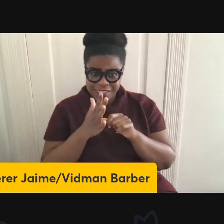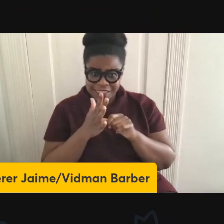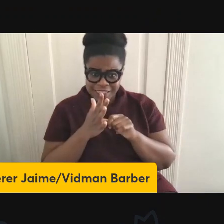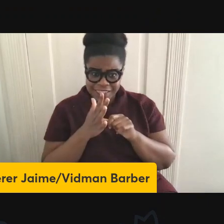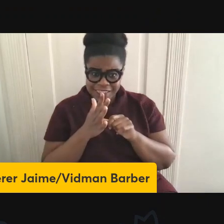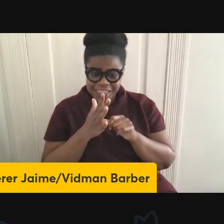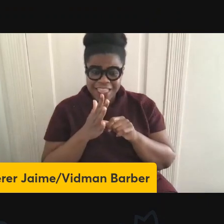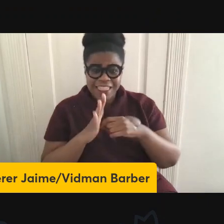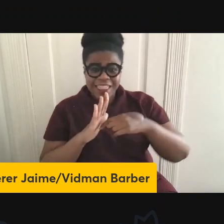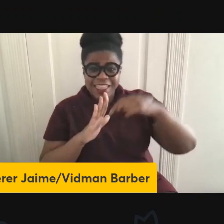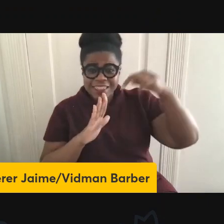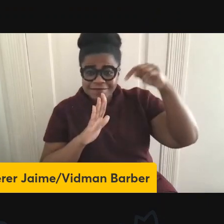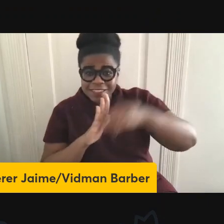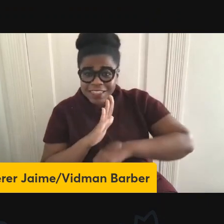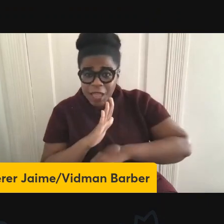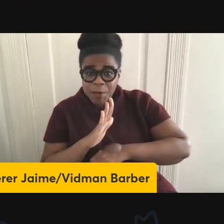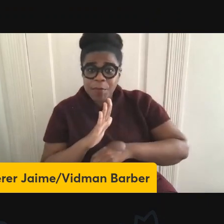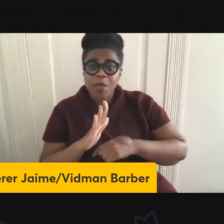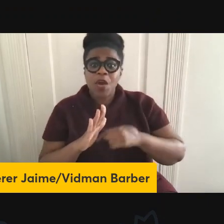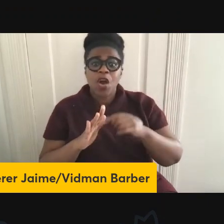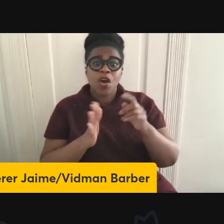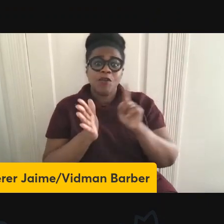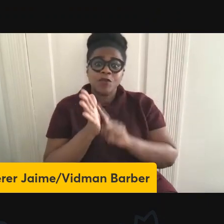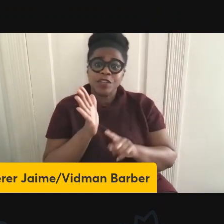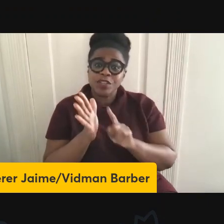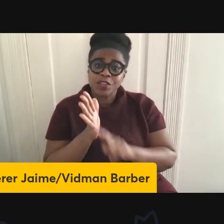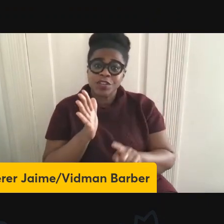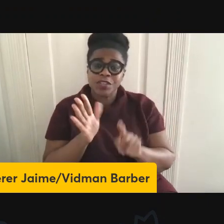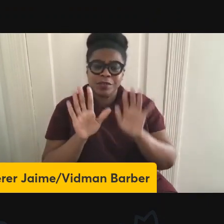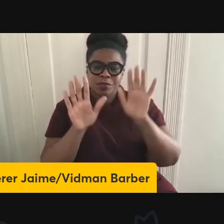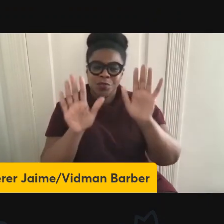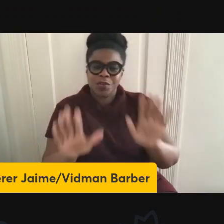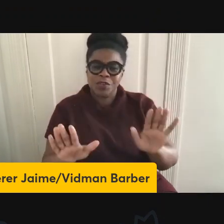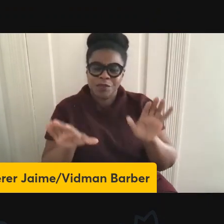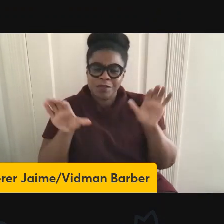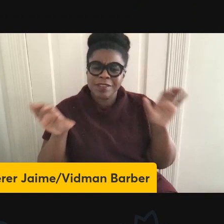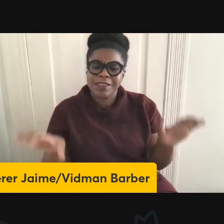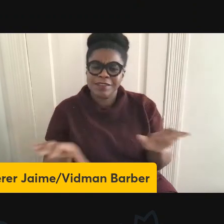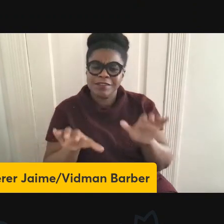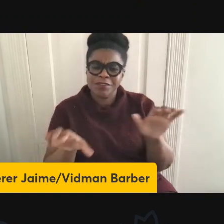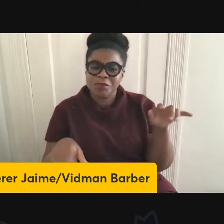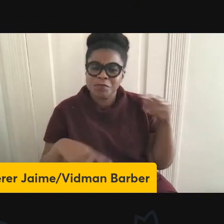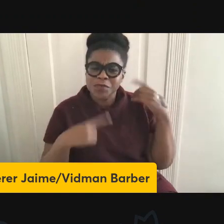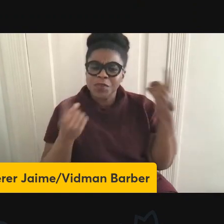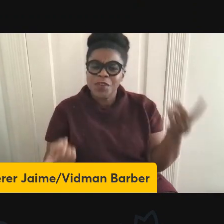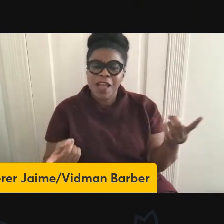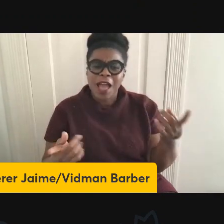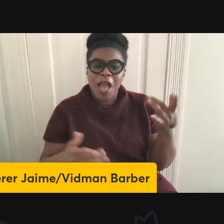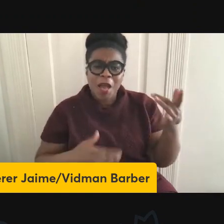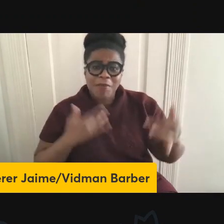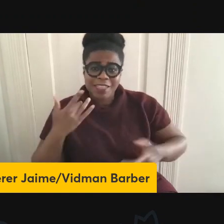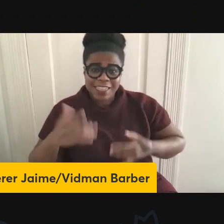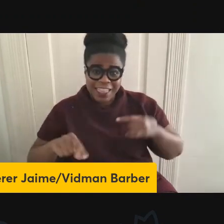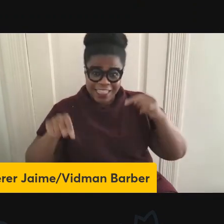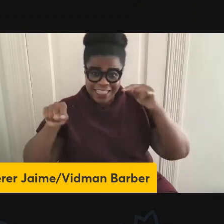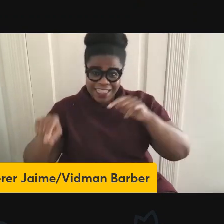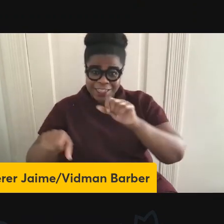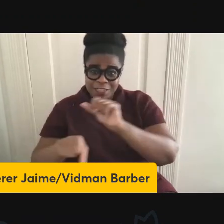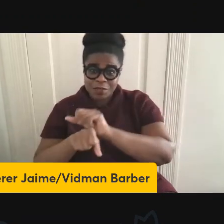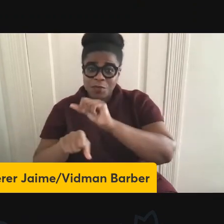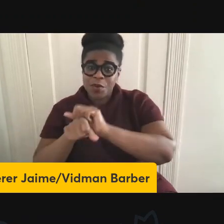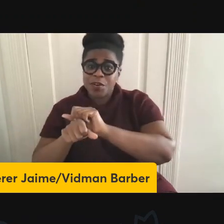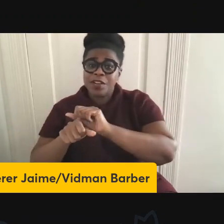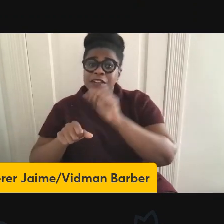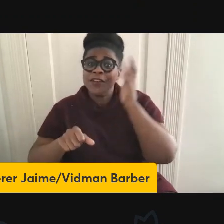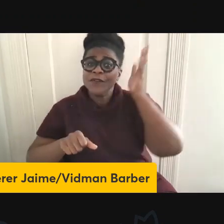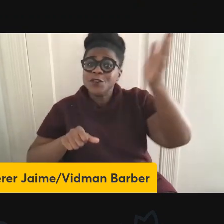this fantastic research that is being done. And I'm very excited to see how this work is going to continue in the